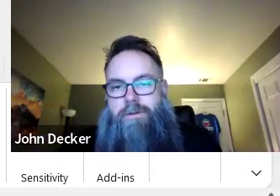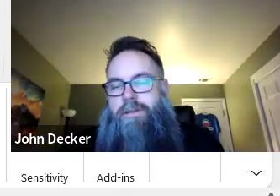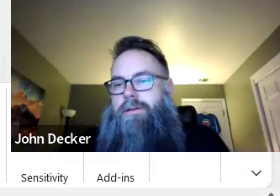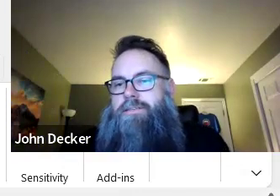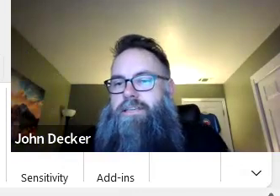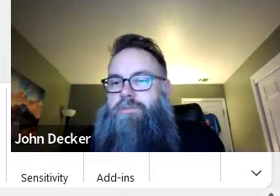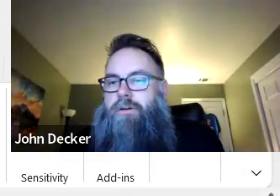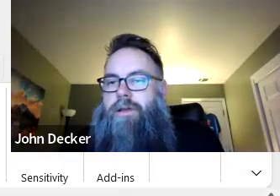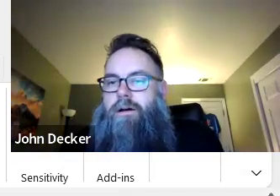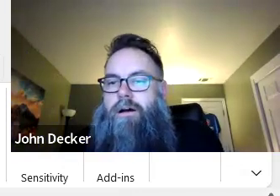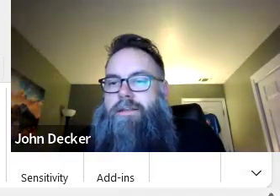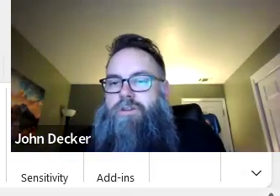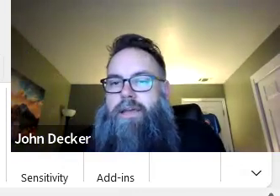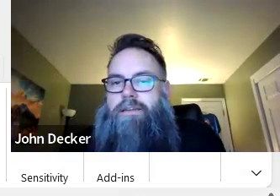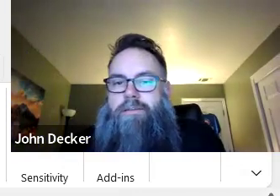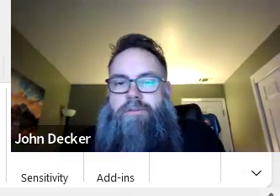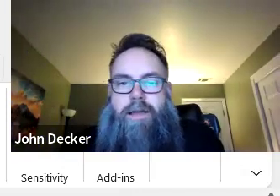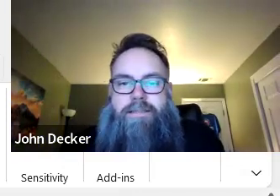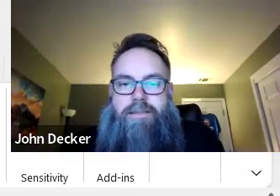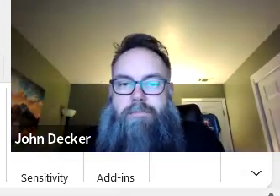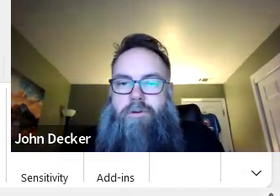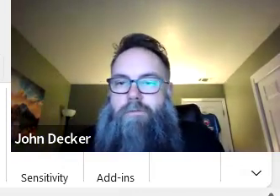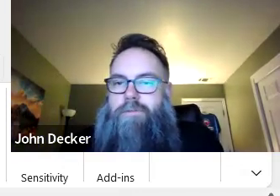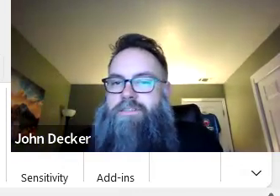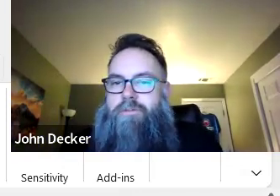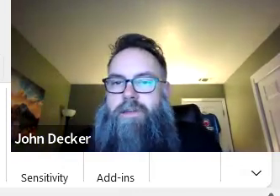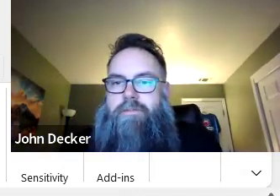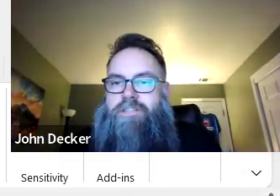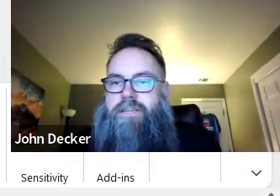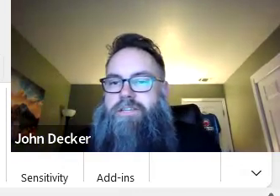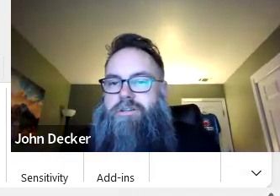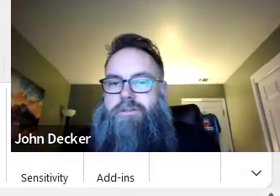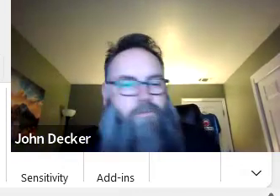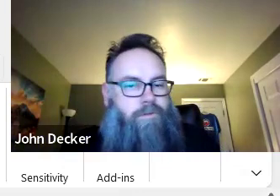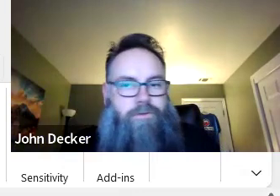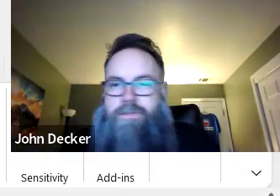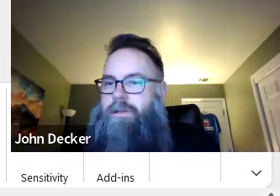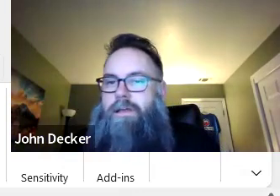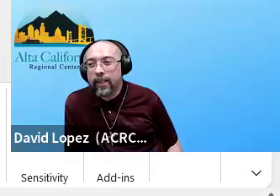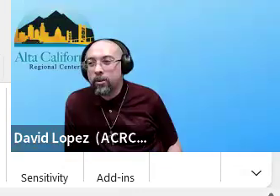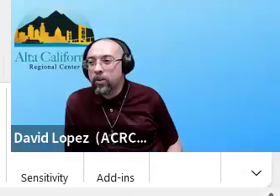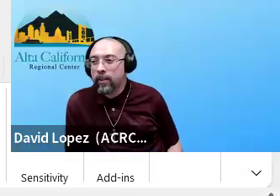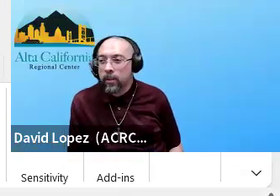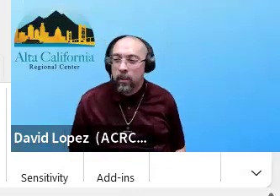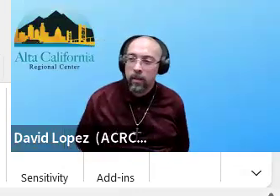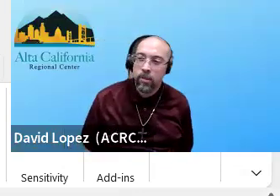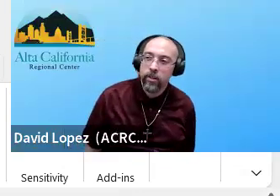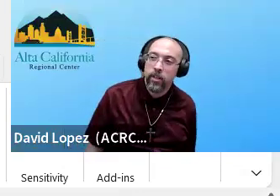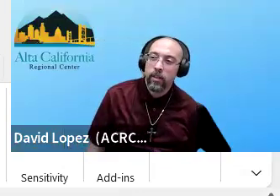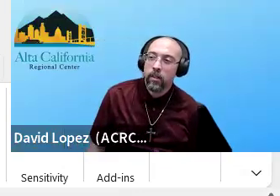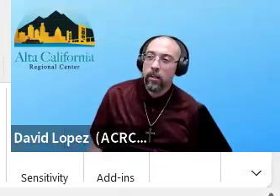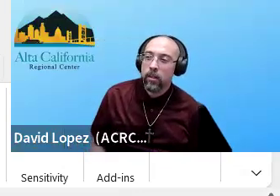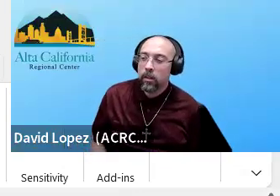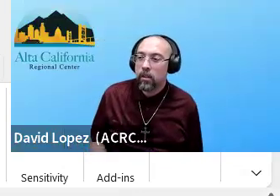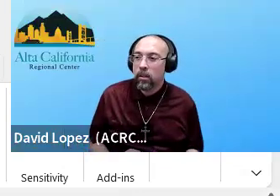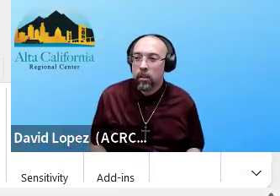us, seeing what's going on and trying to provide hopefully some preventative education for folks. Yeah. Real quick, David,